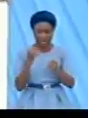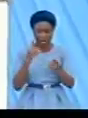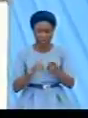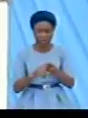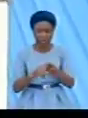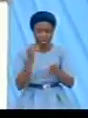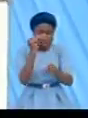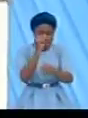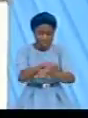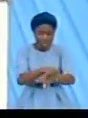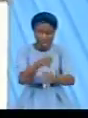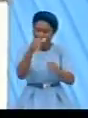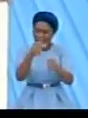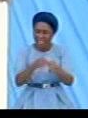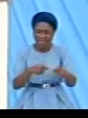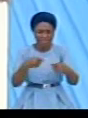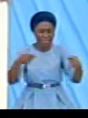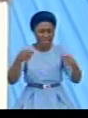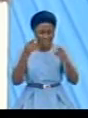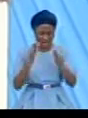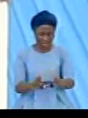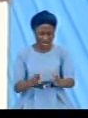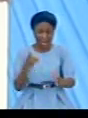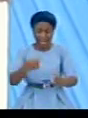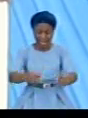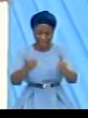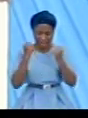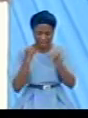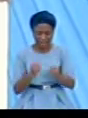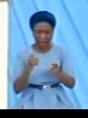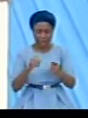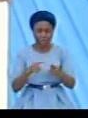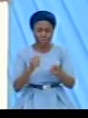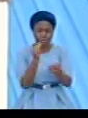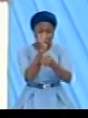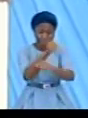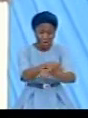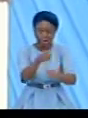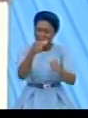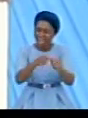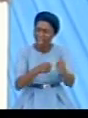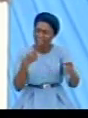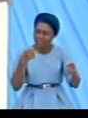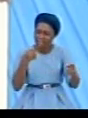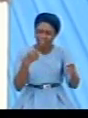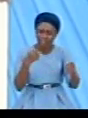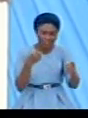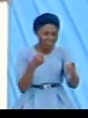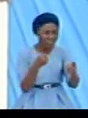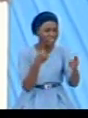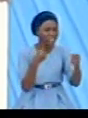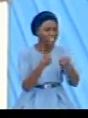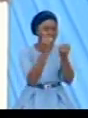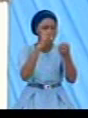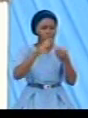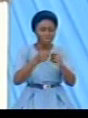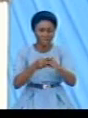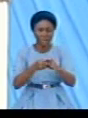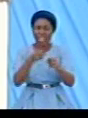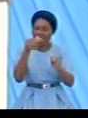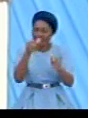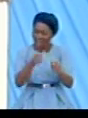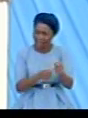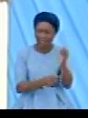overcome every enemy. The power to overcome every challenge. The power to overcome every